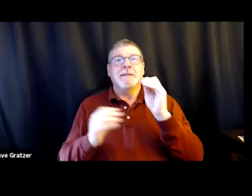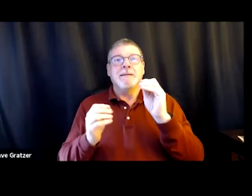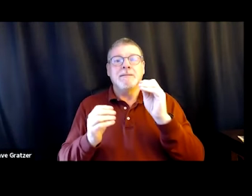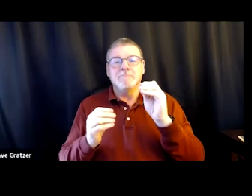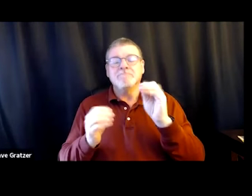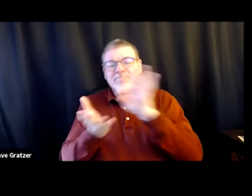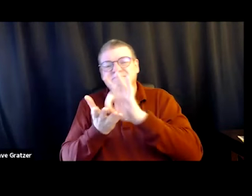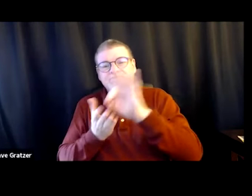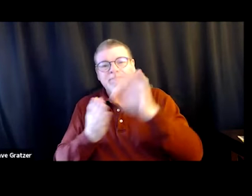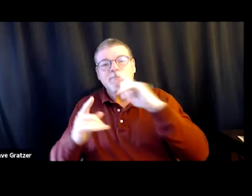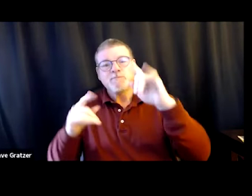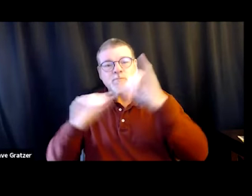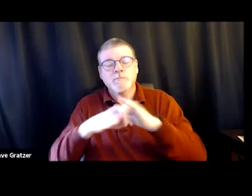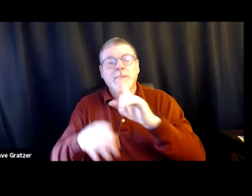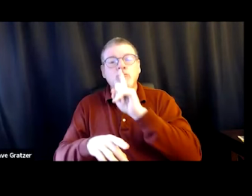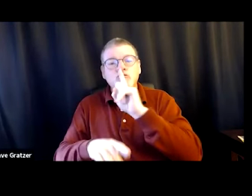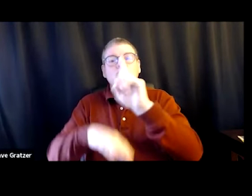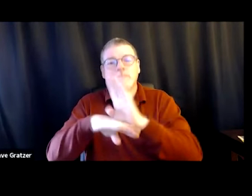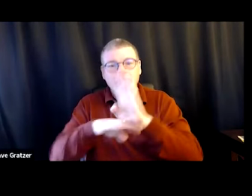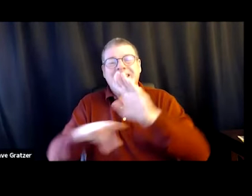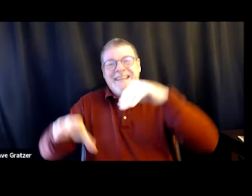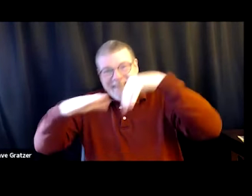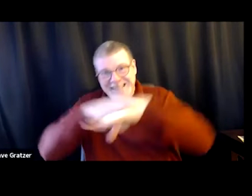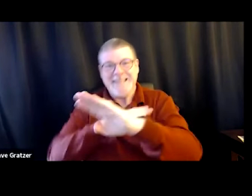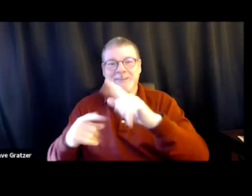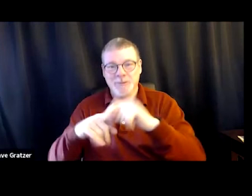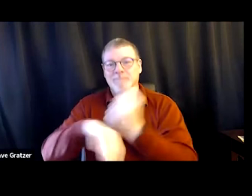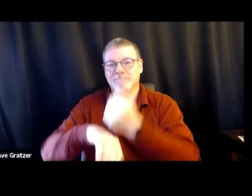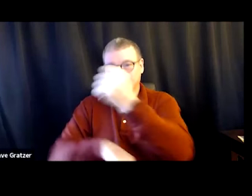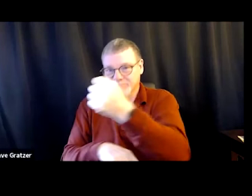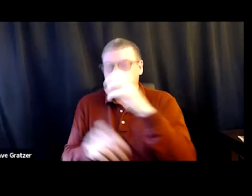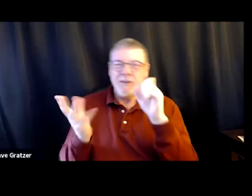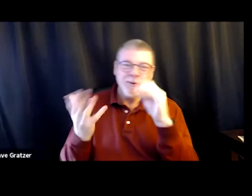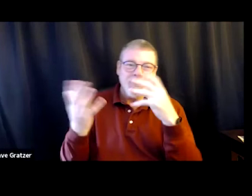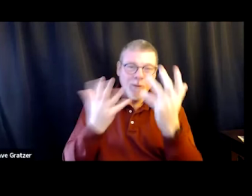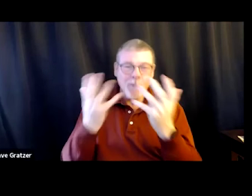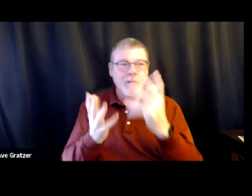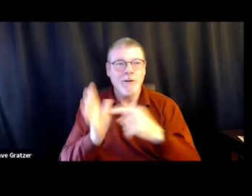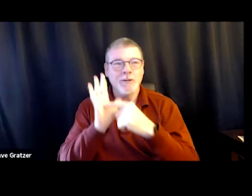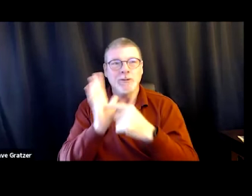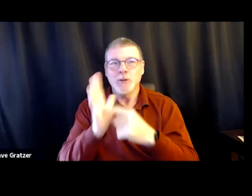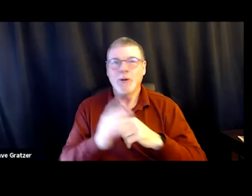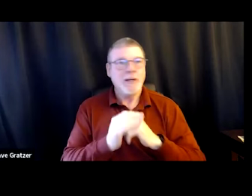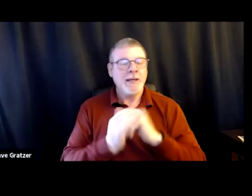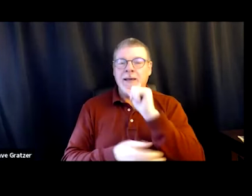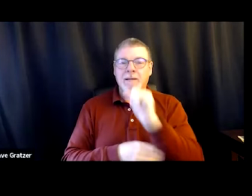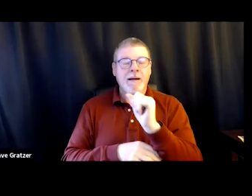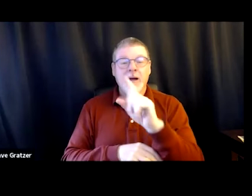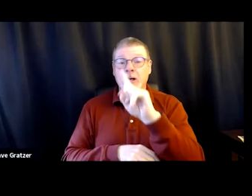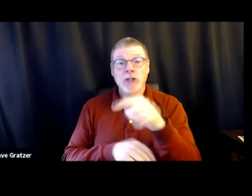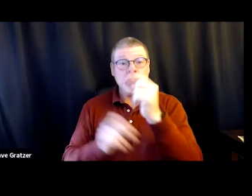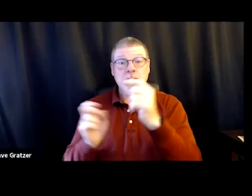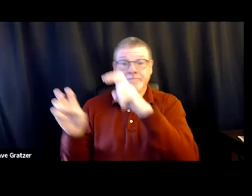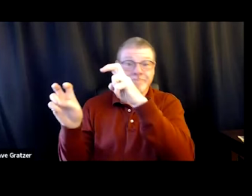accounting for in the actual prison population. So this kind of shows some credence for that it's not just the shifting